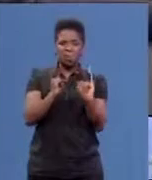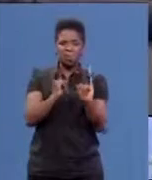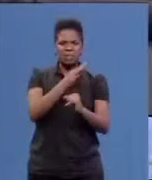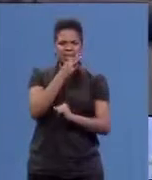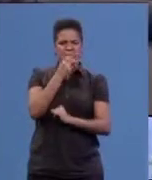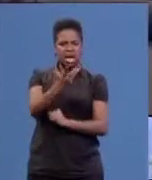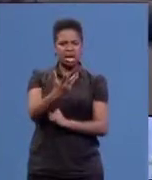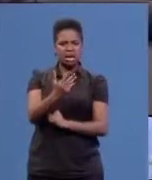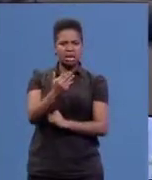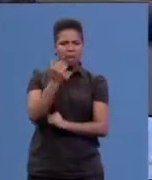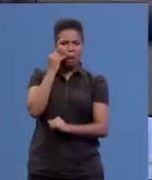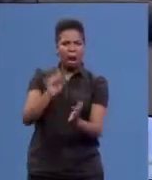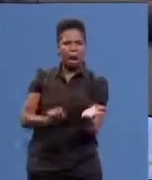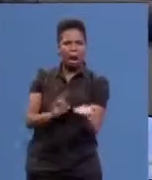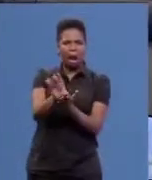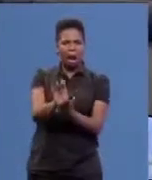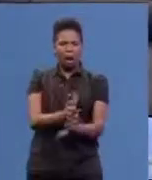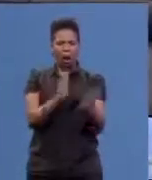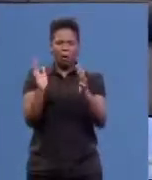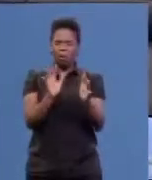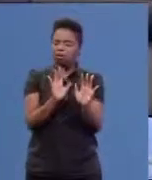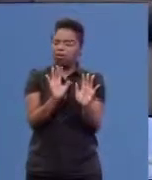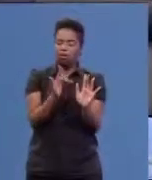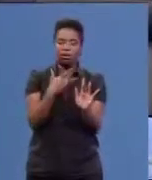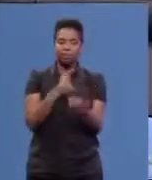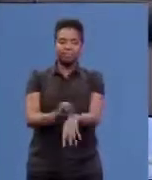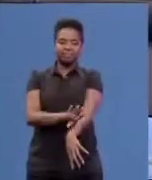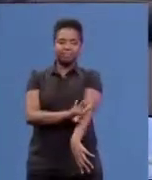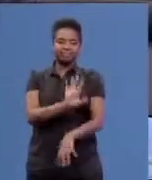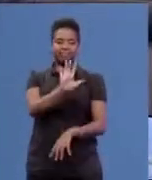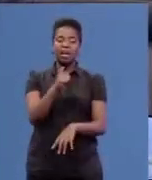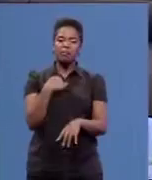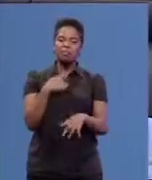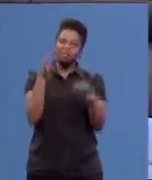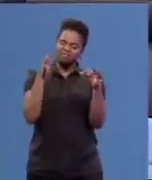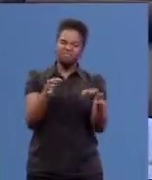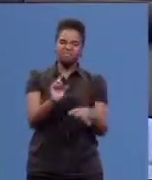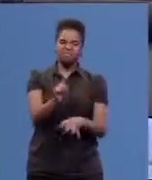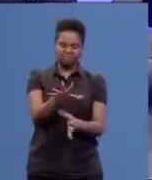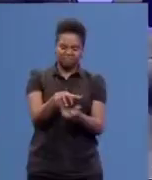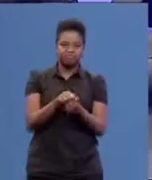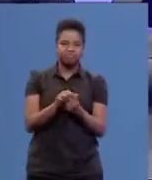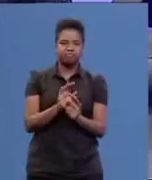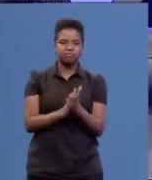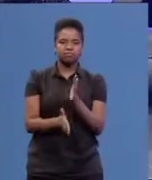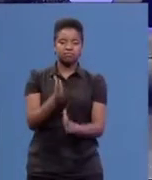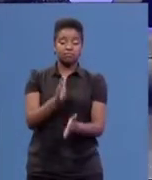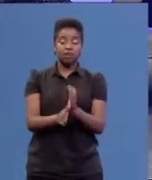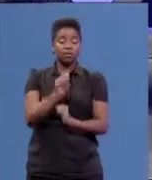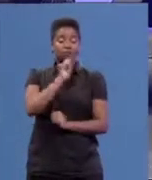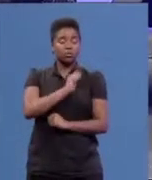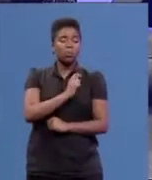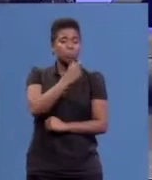I can't even mention ezinye zazo, but I think now what I've done is to take a step back, study personally and say, well, it has never happened to this